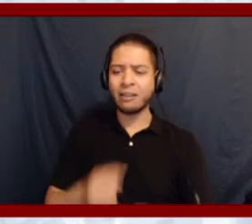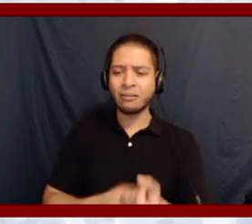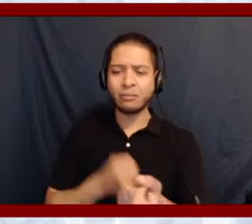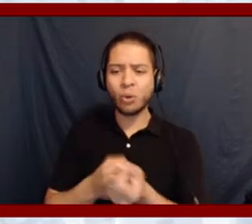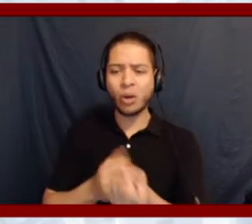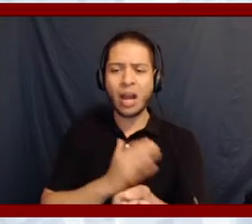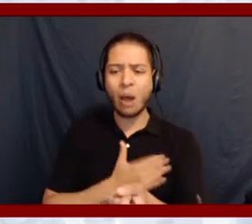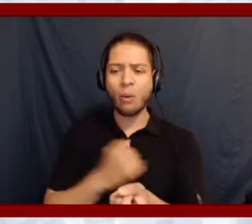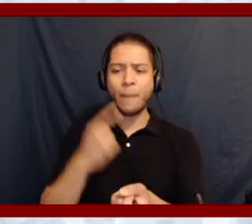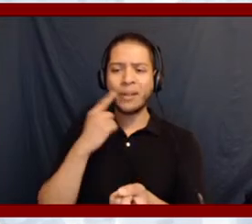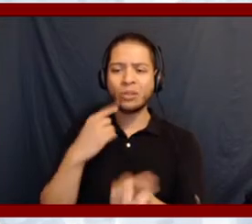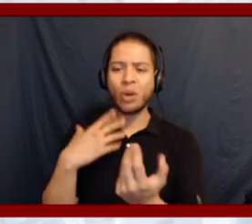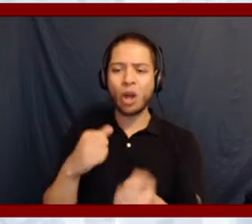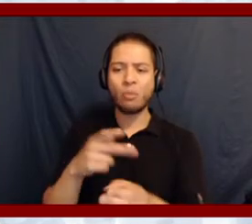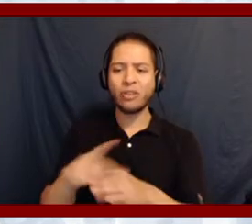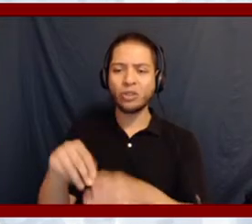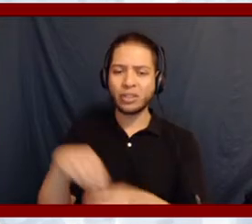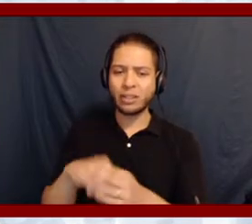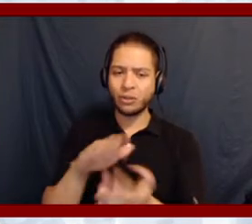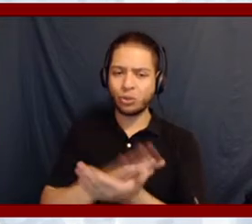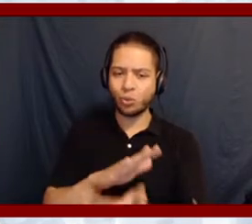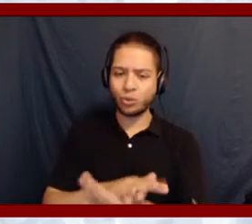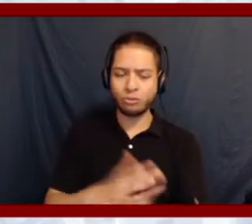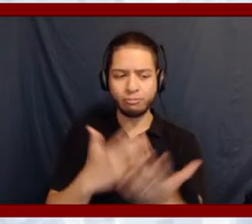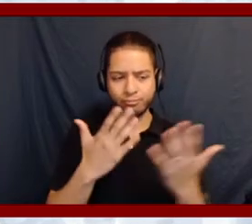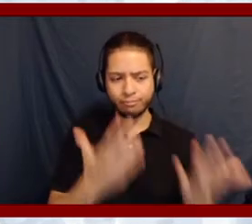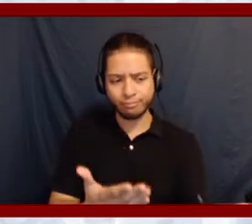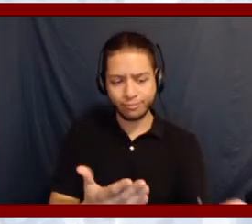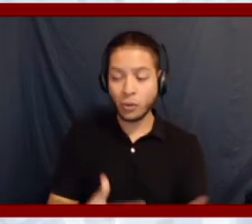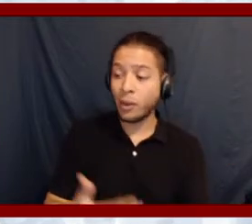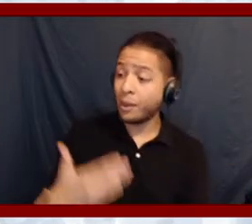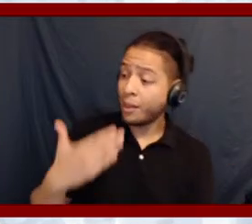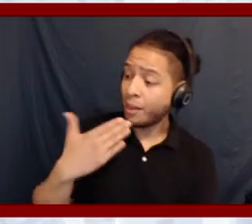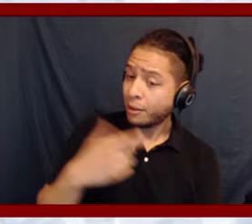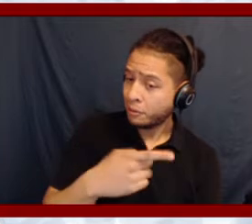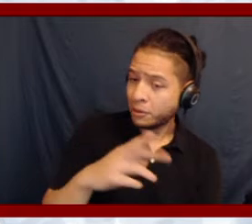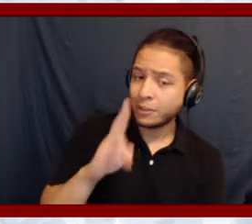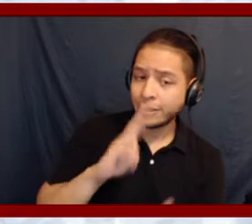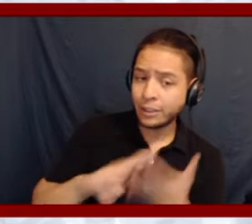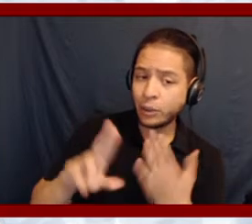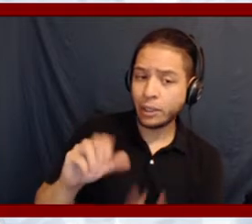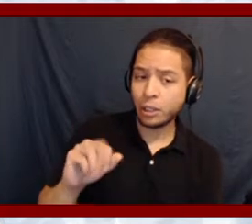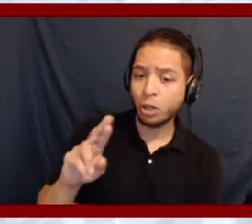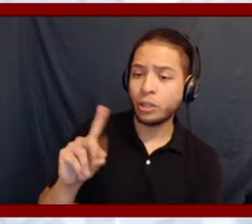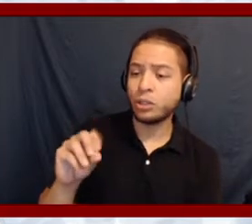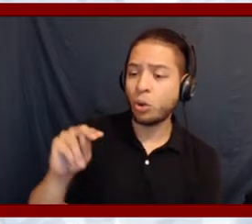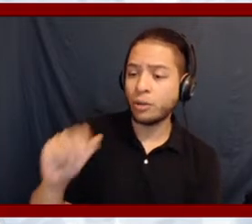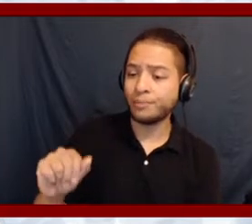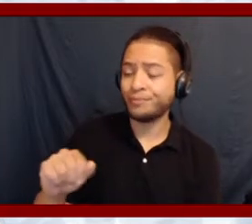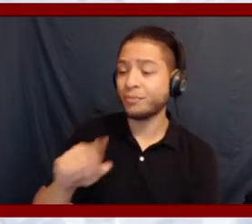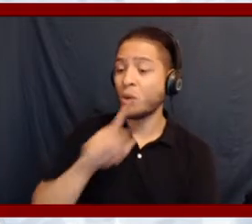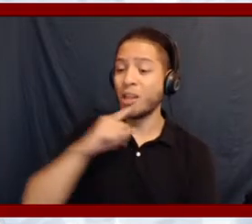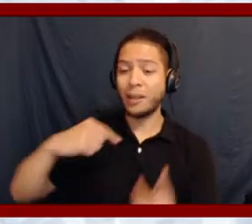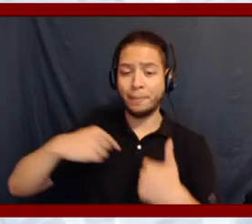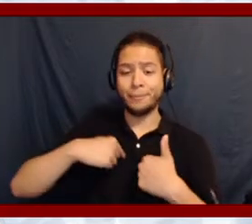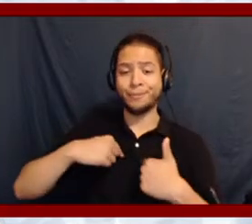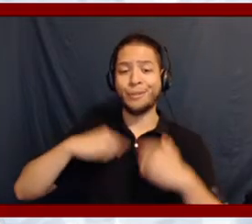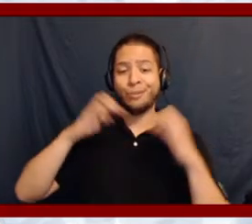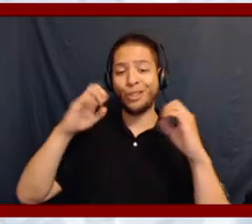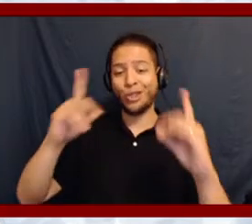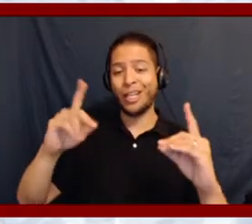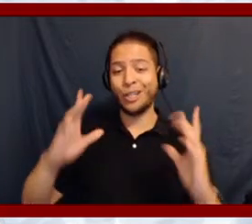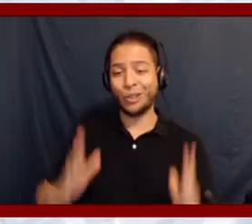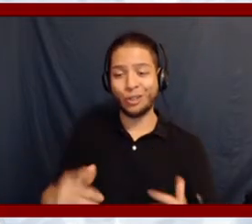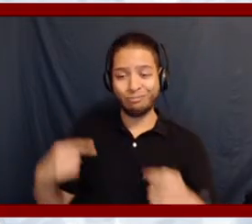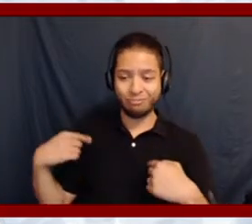schools? That's a great question, Dr. Brew. Thank you. You know, as an educator, lifelong educator myself, I know that the social